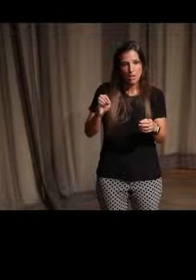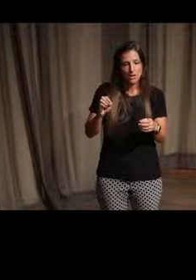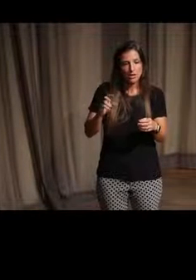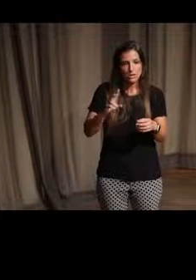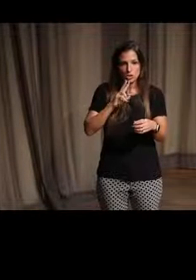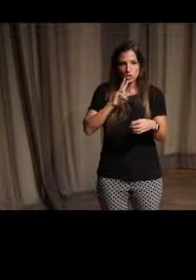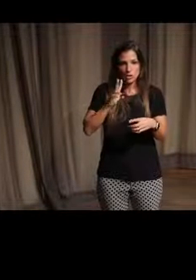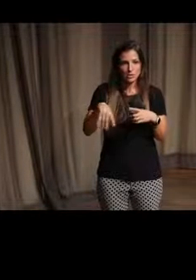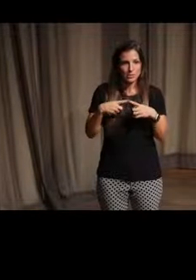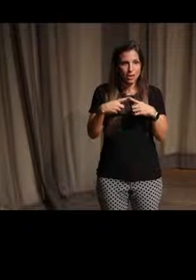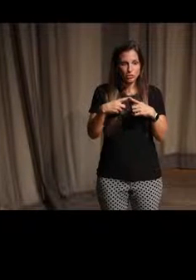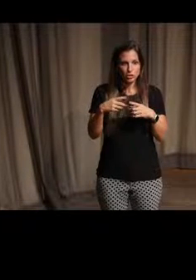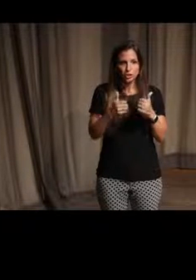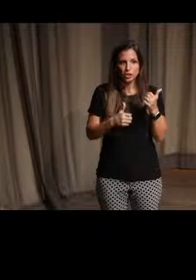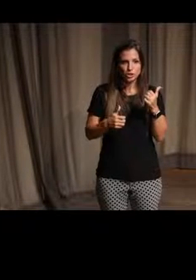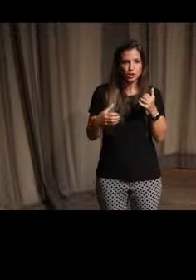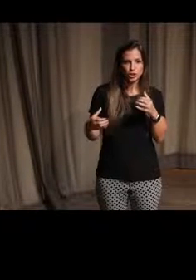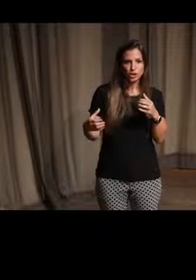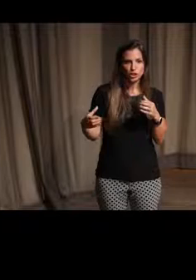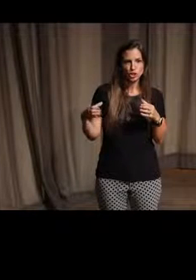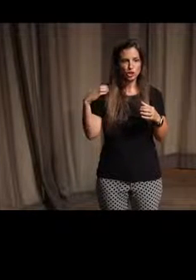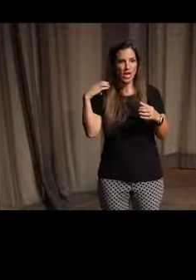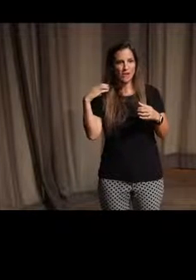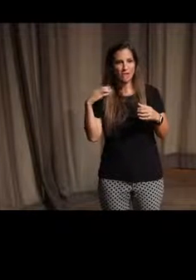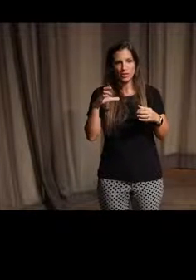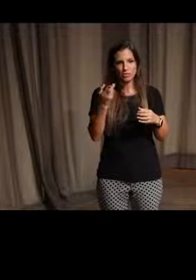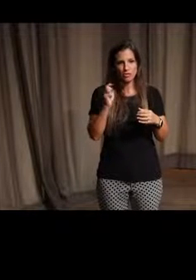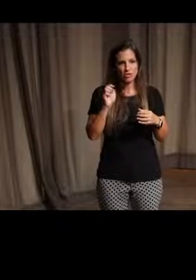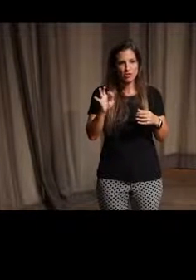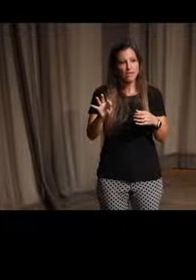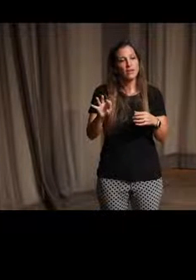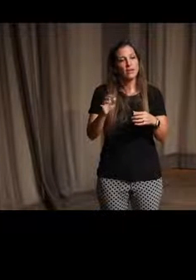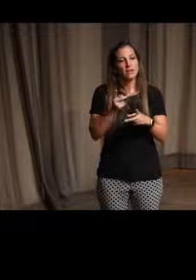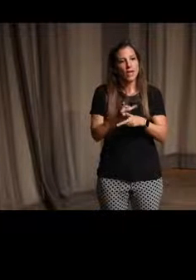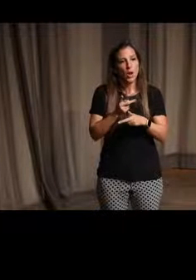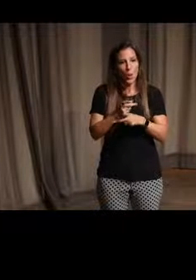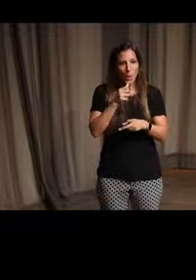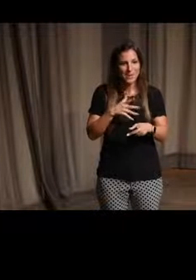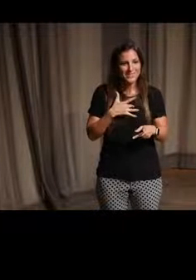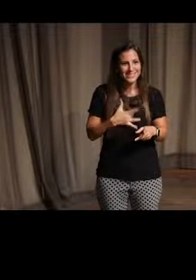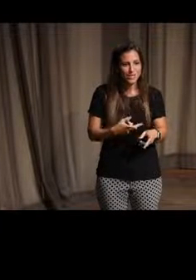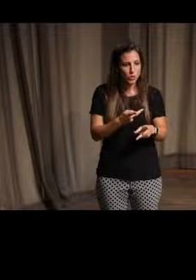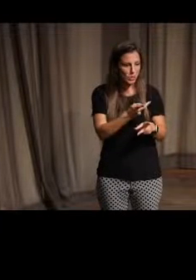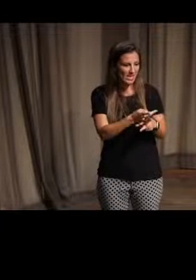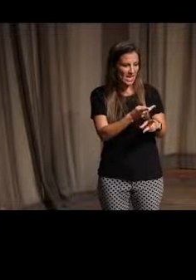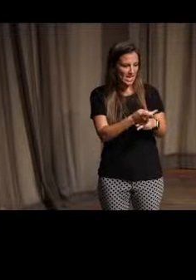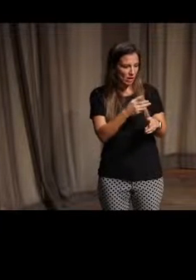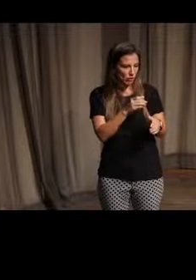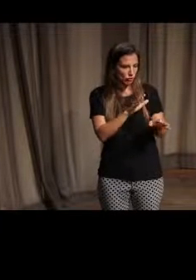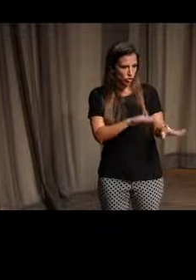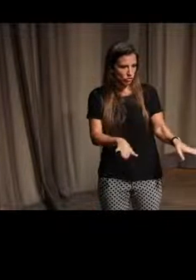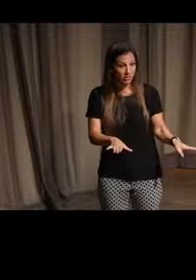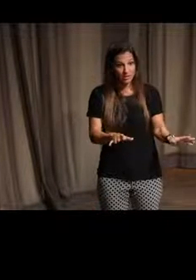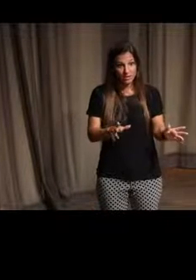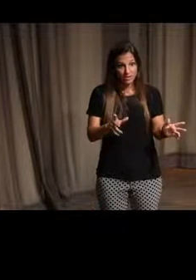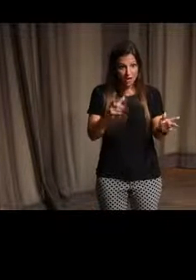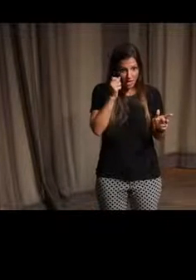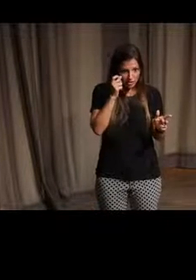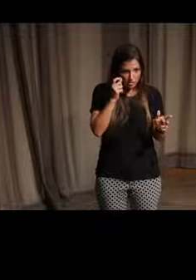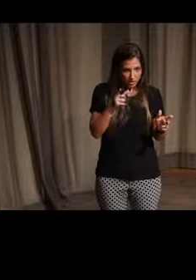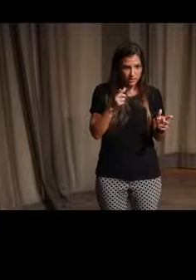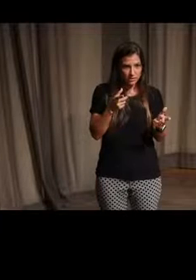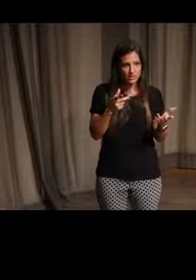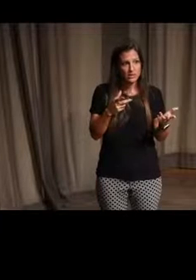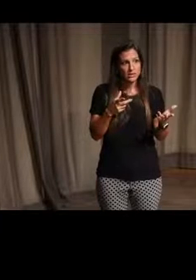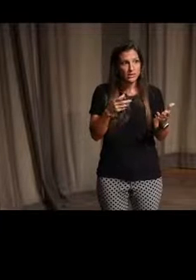cheap care, and men do it too, but oftentimes it's what women do, which is taking care of children, and this is all unpaid labor that